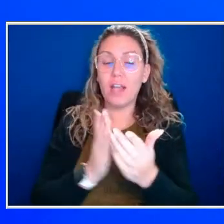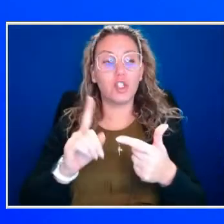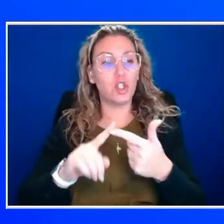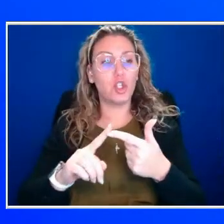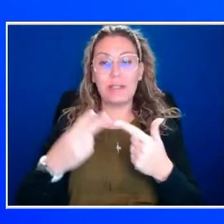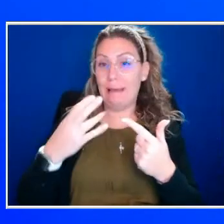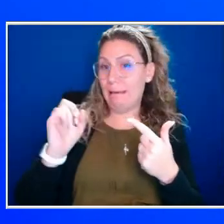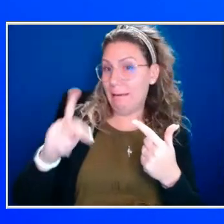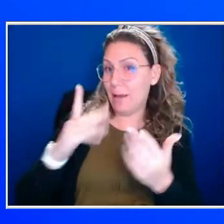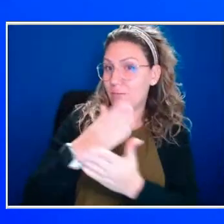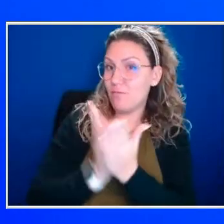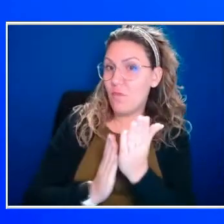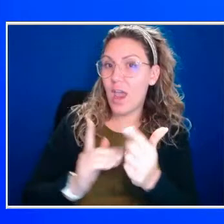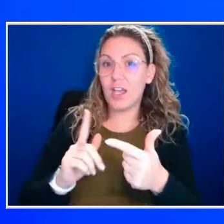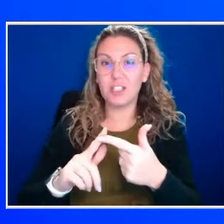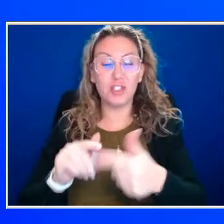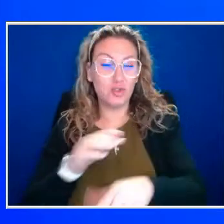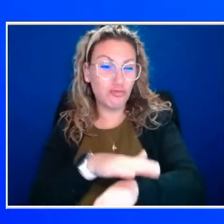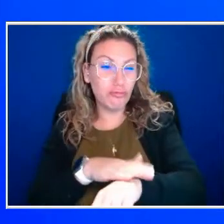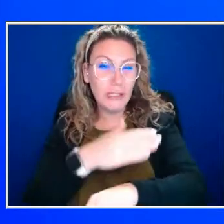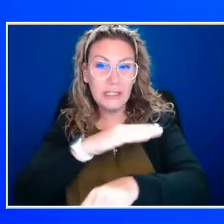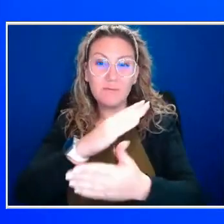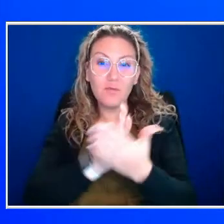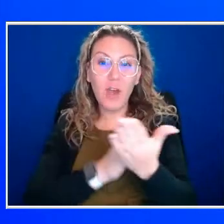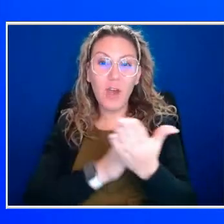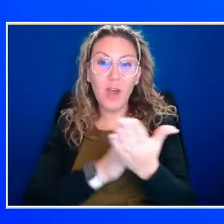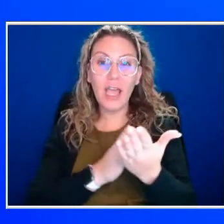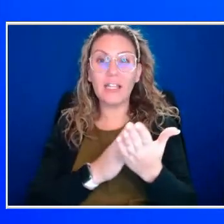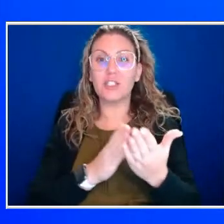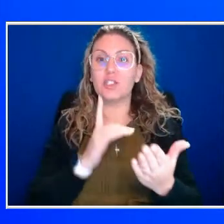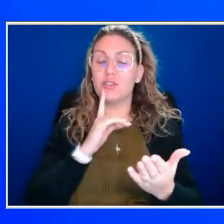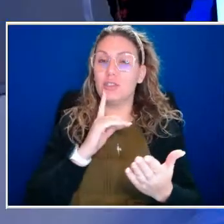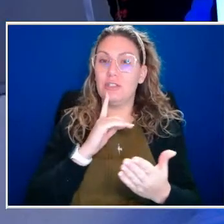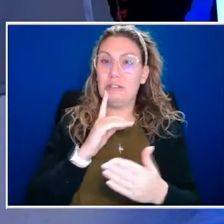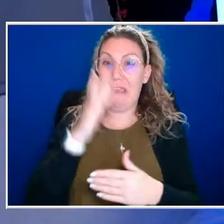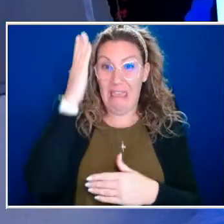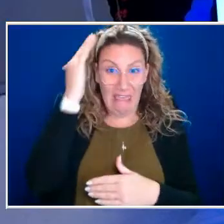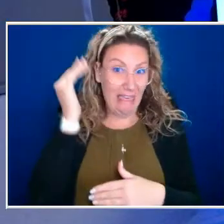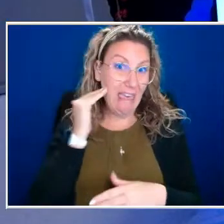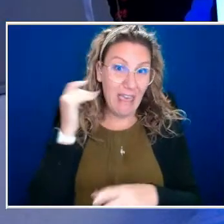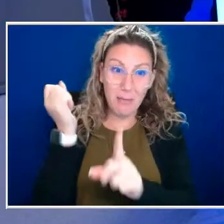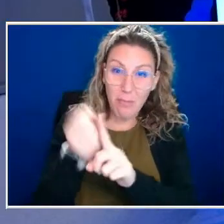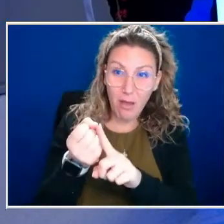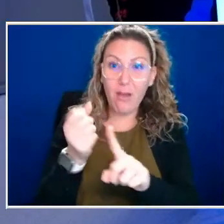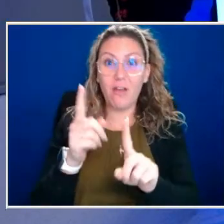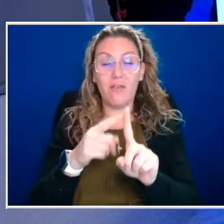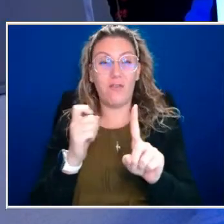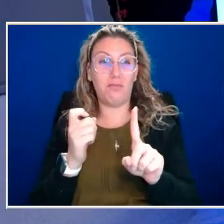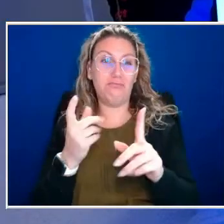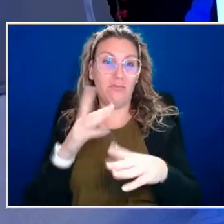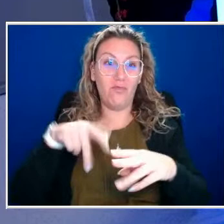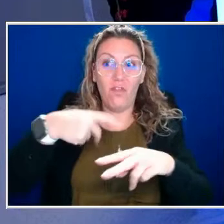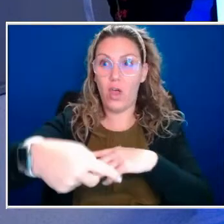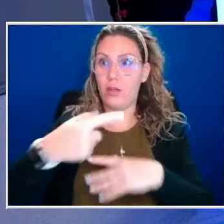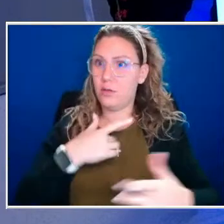catch oneself. The biggest bad thing is going to be when somebody hits their head. And that concerns me right now. I'm going to stop you there because you talk about